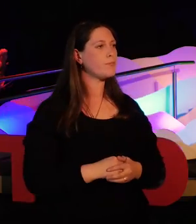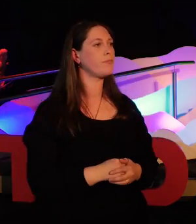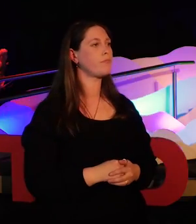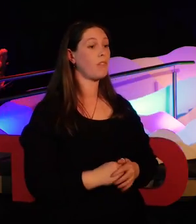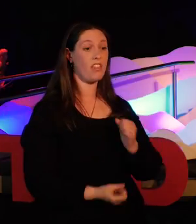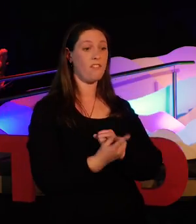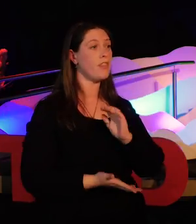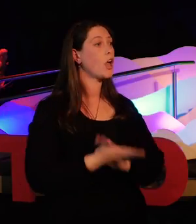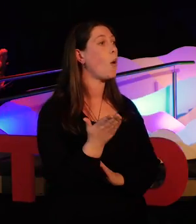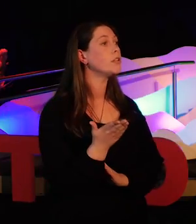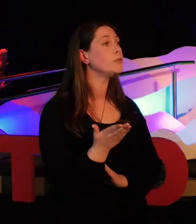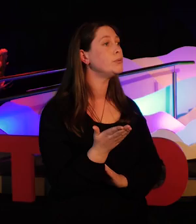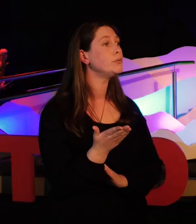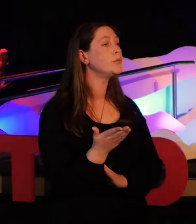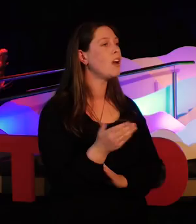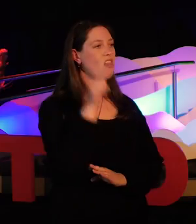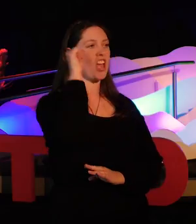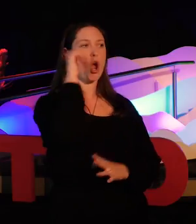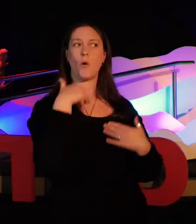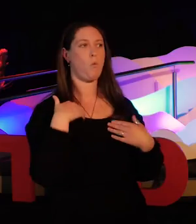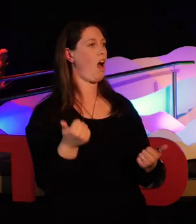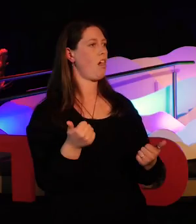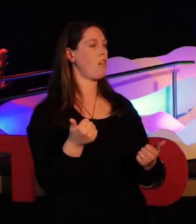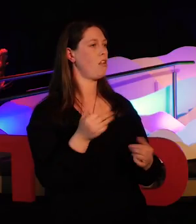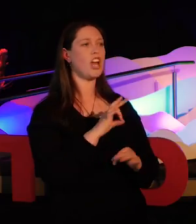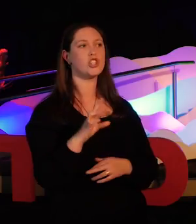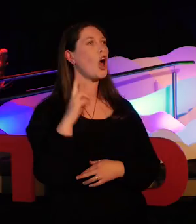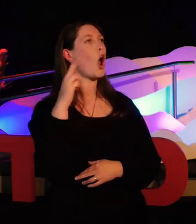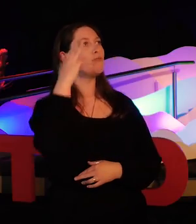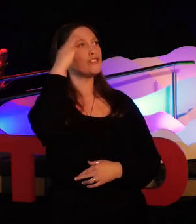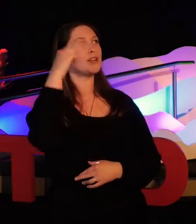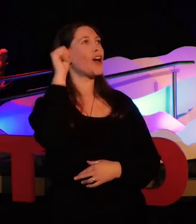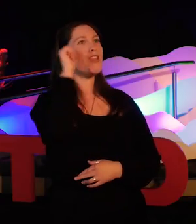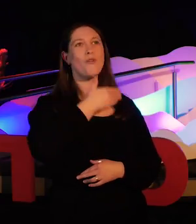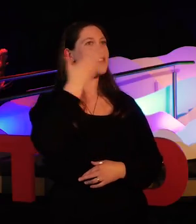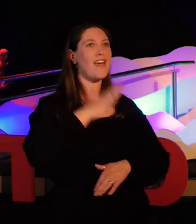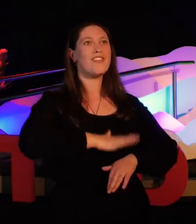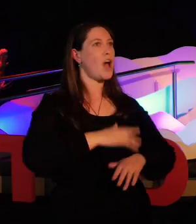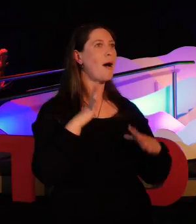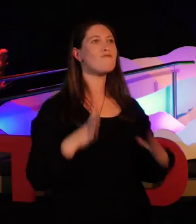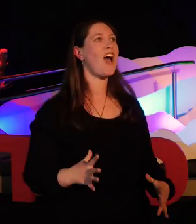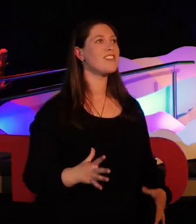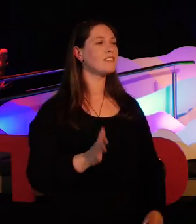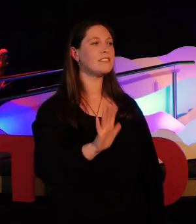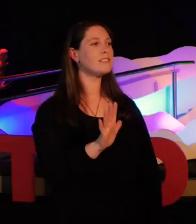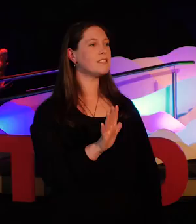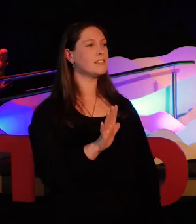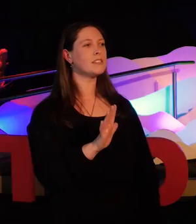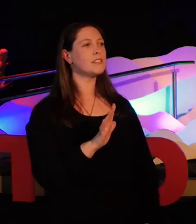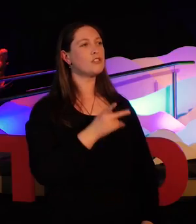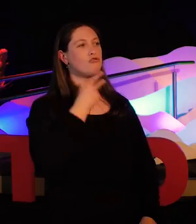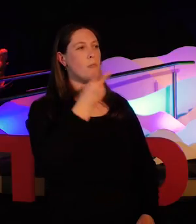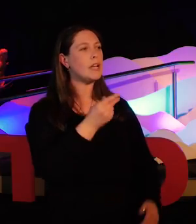And the event they're going to, they know. There's not hopes and dreams and, yeah, I know the day, I know the time, I'm fine. There